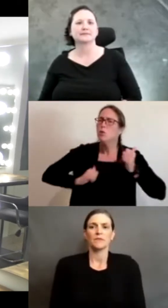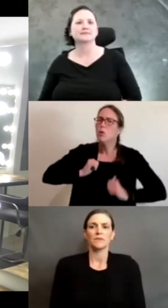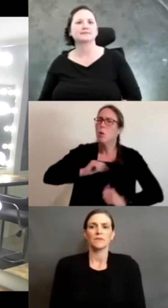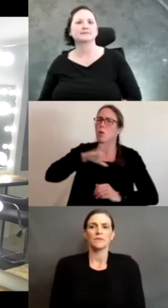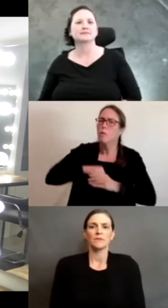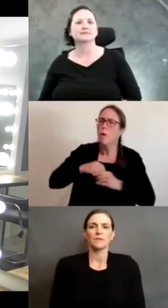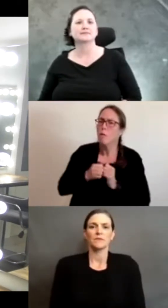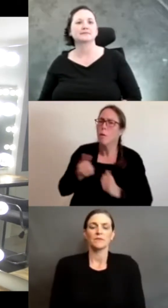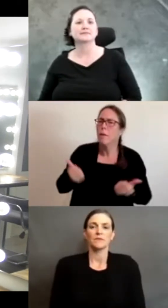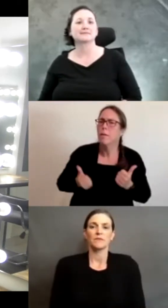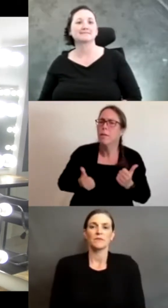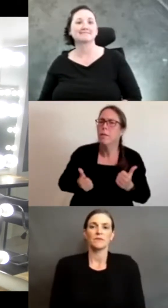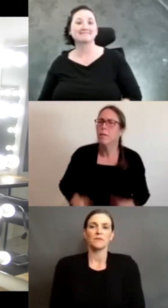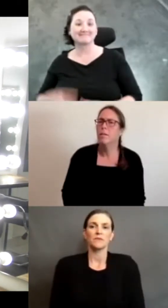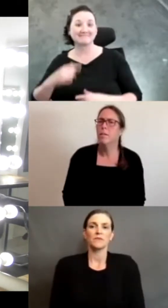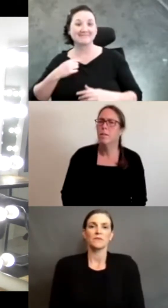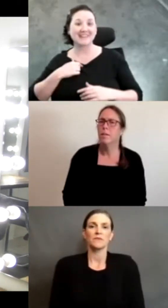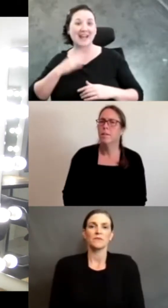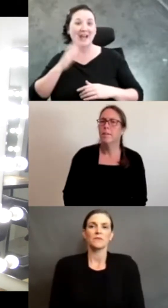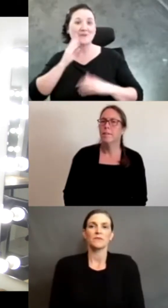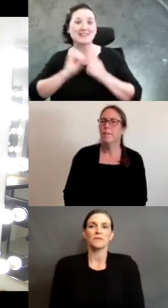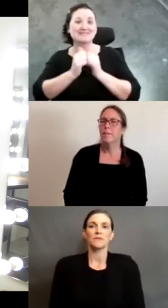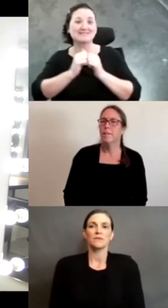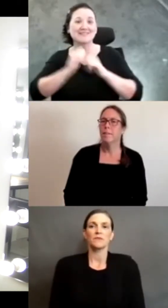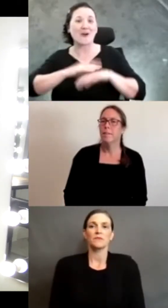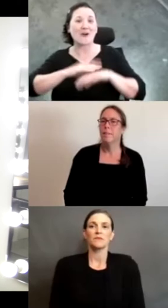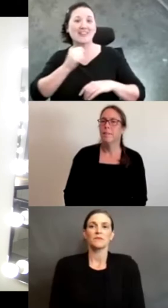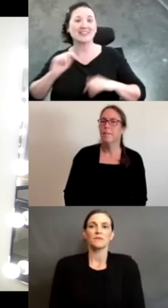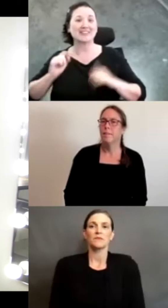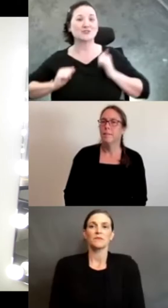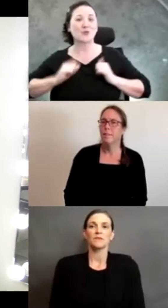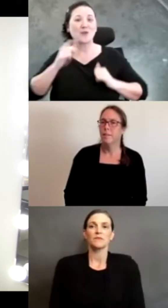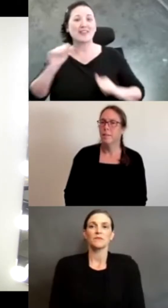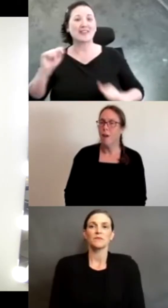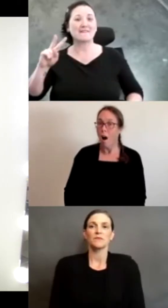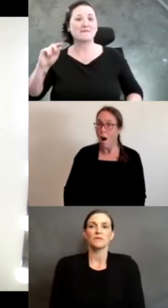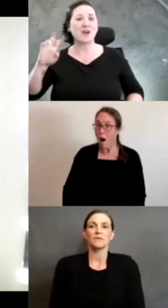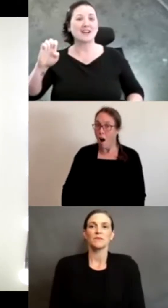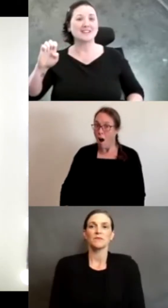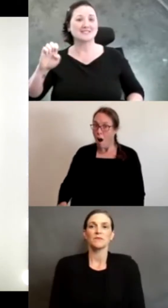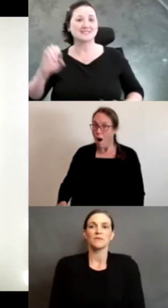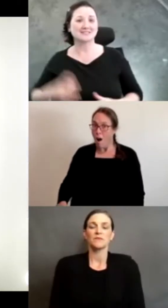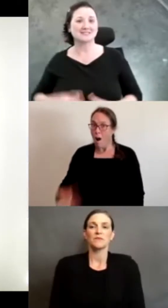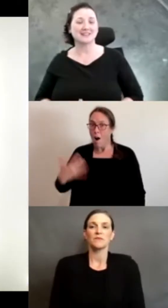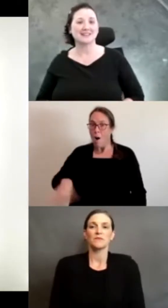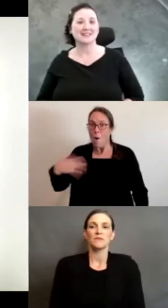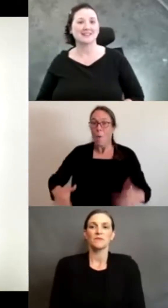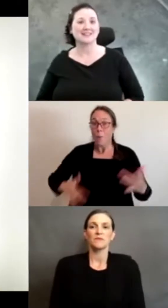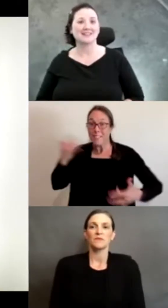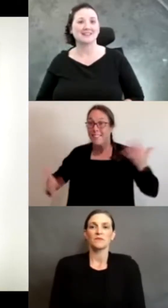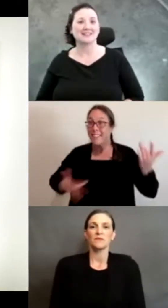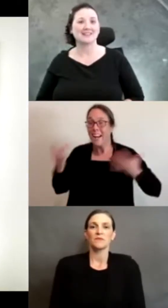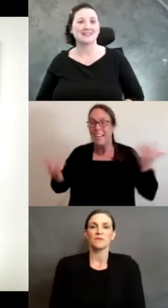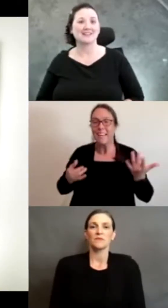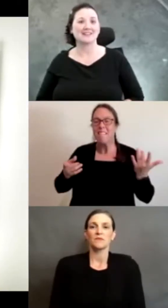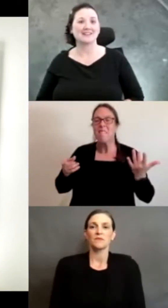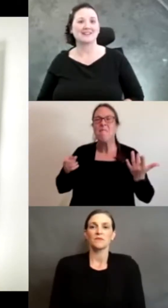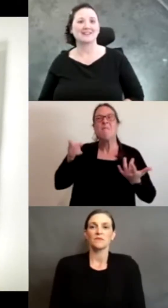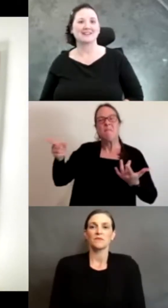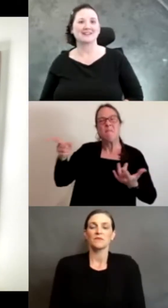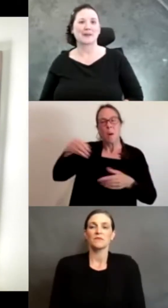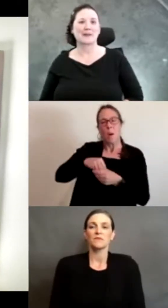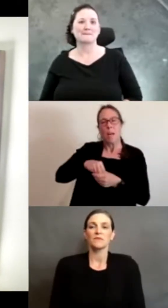a contestant on The Voice. How exciting! Well, they are in Studio 7C. This